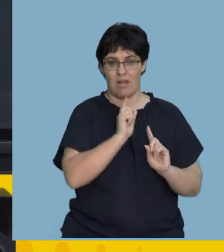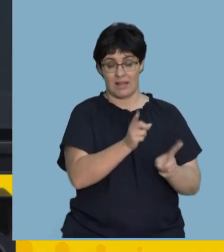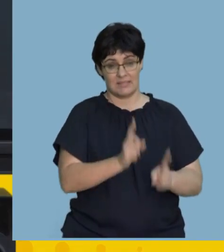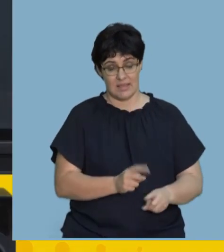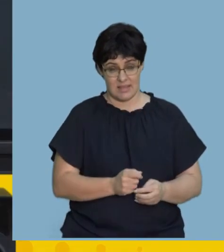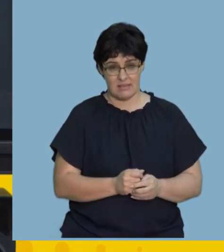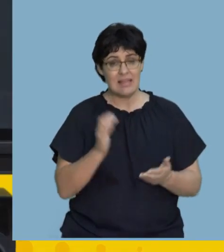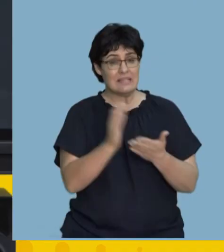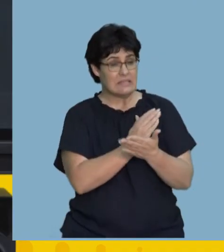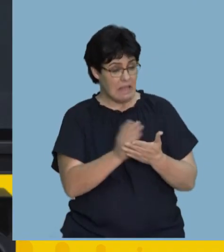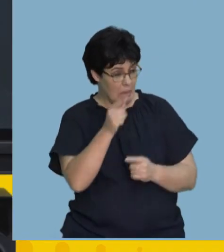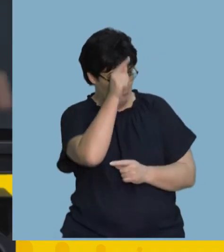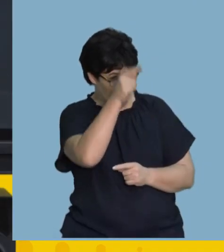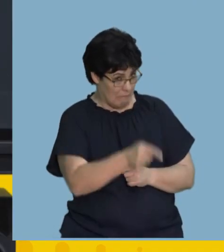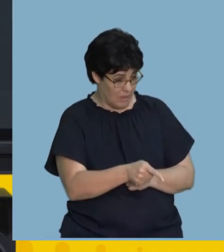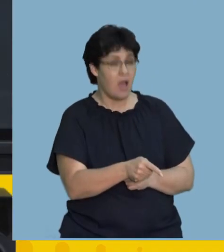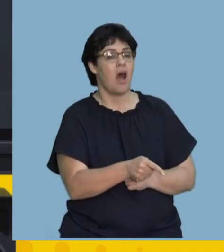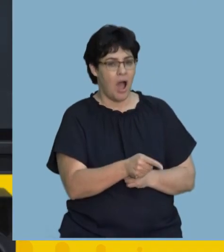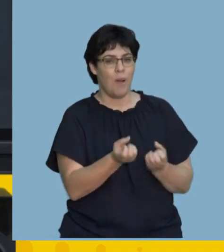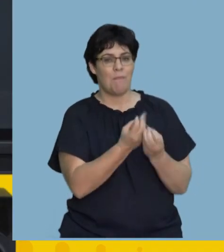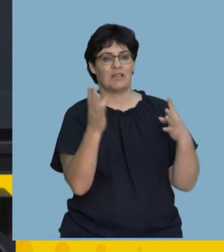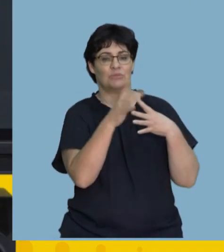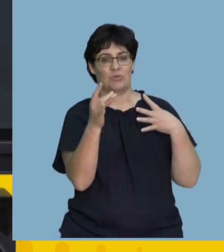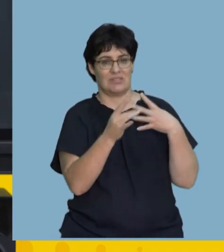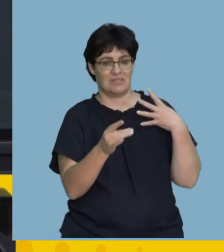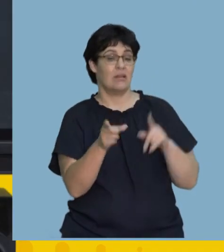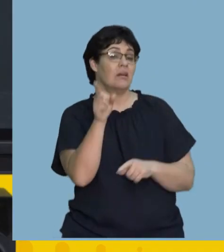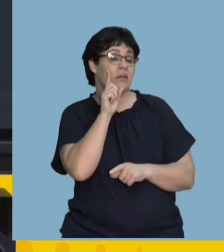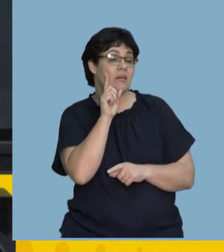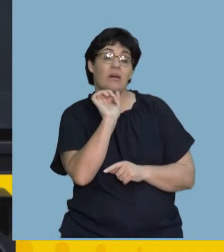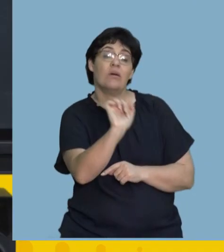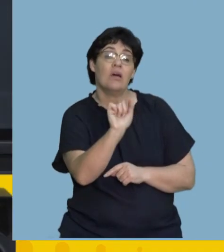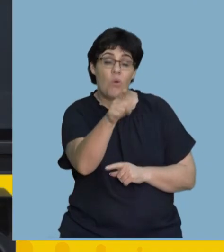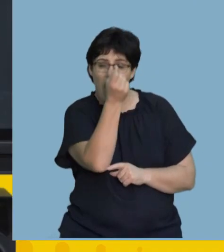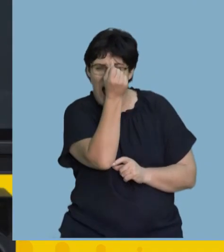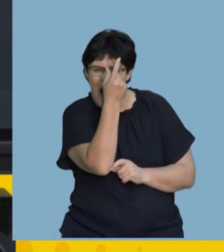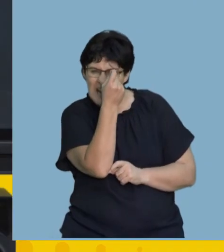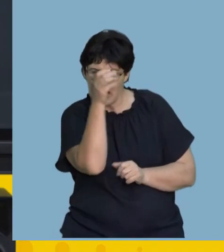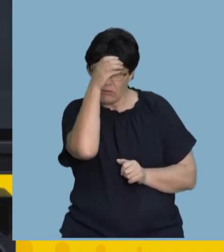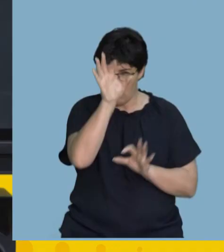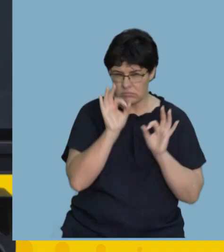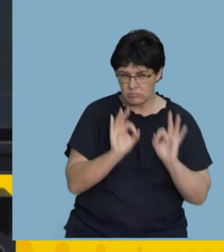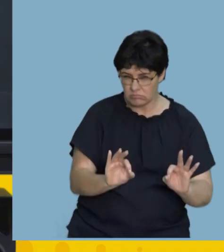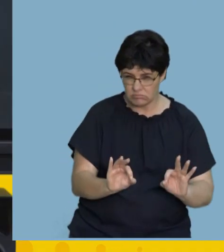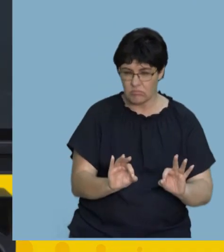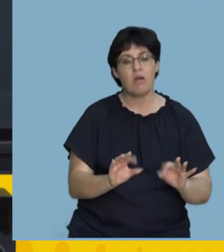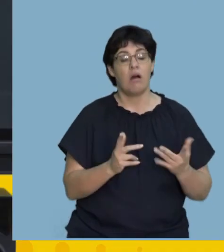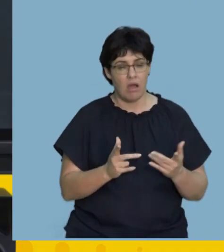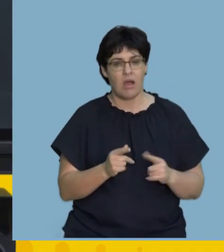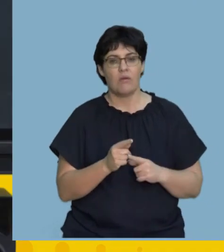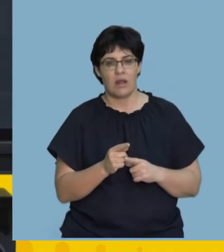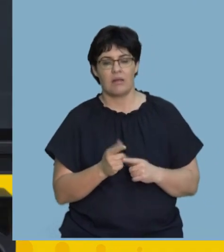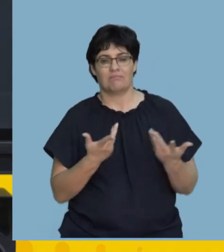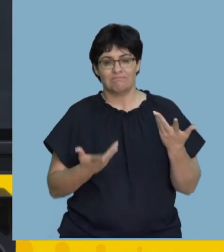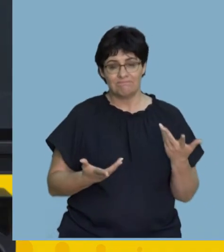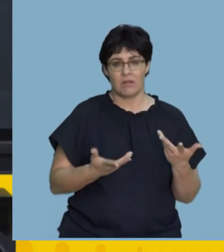of the questions, actually, in most cases, the multiple choice tests your understanding more than any other thing in terms